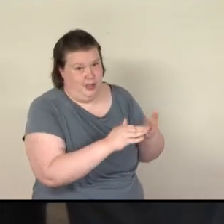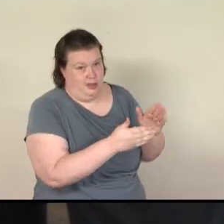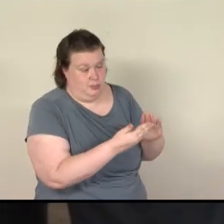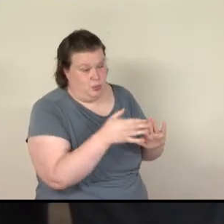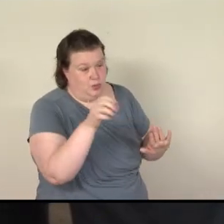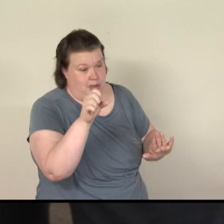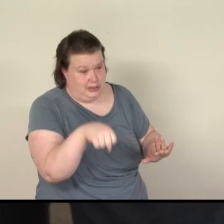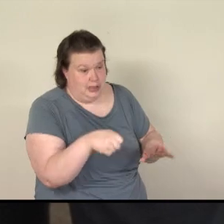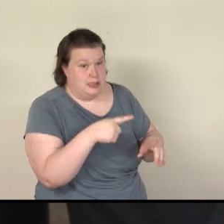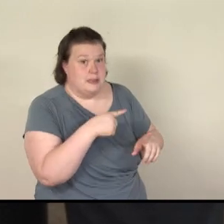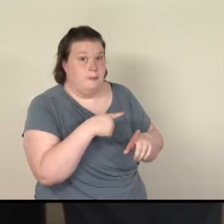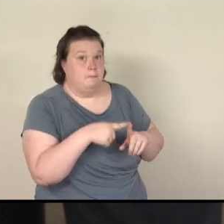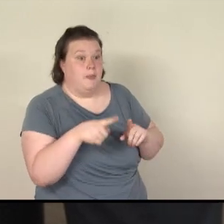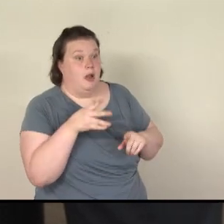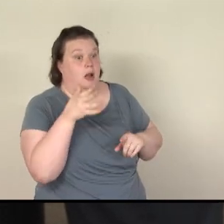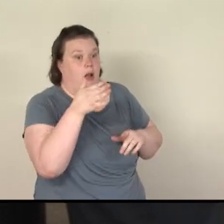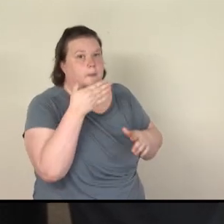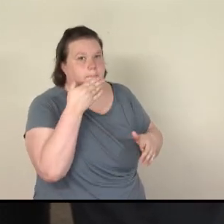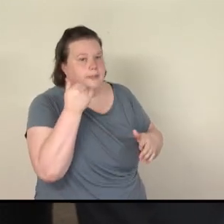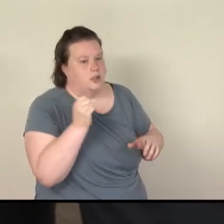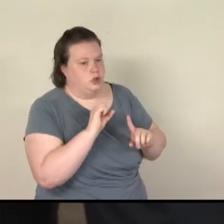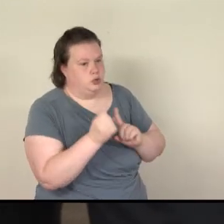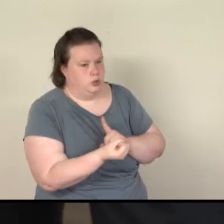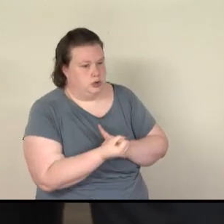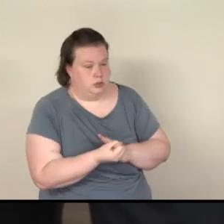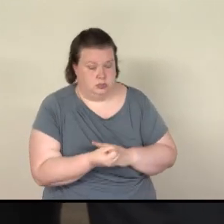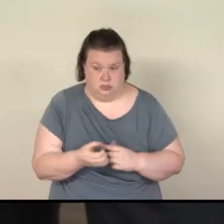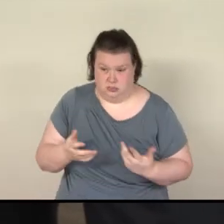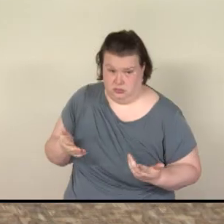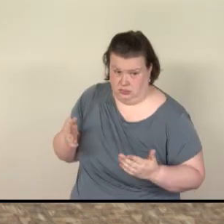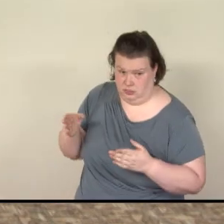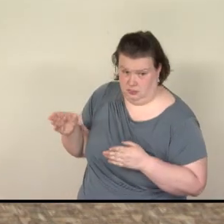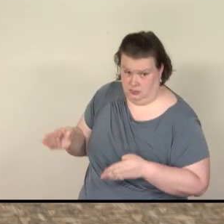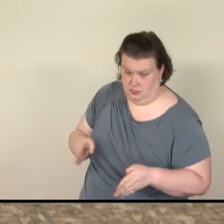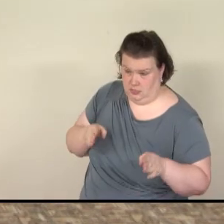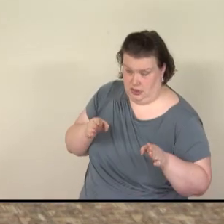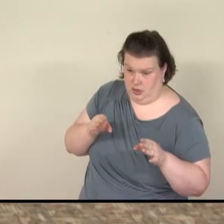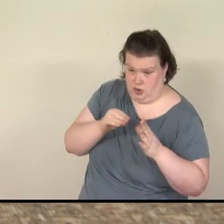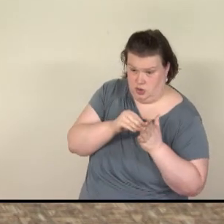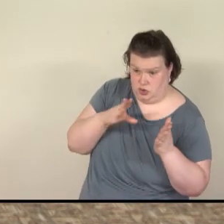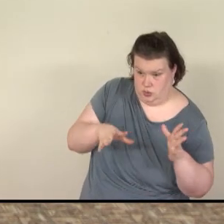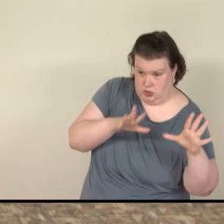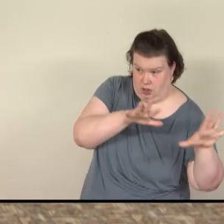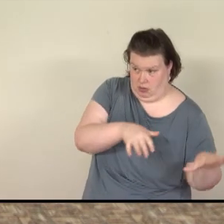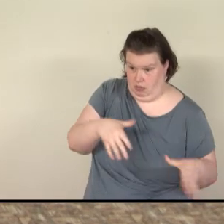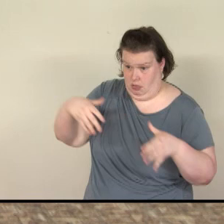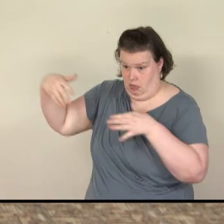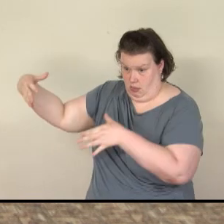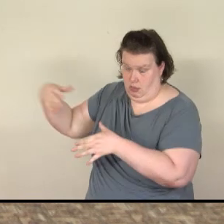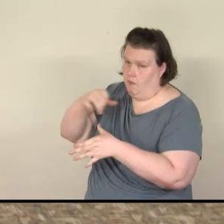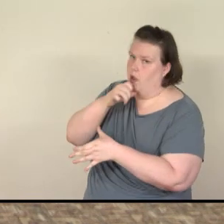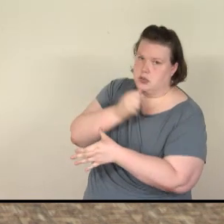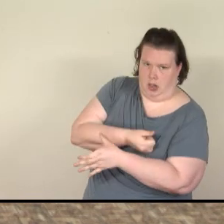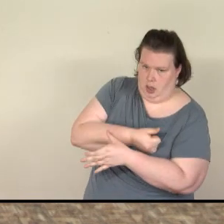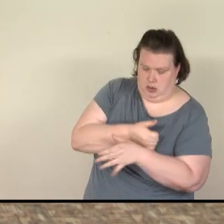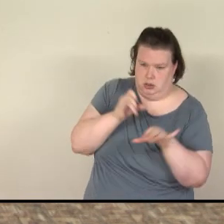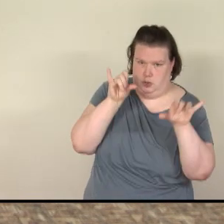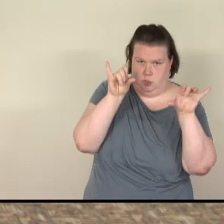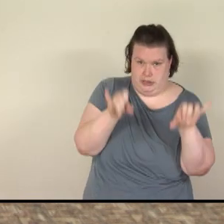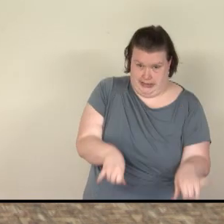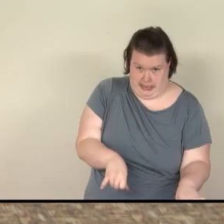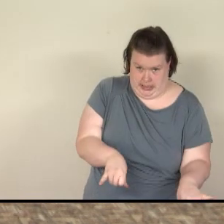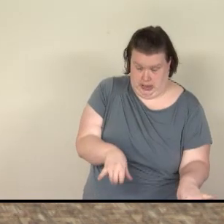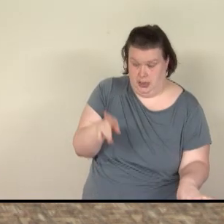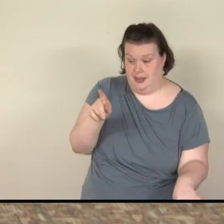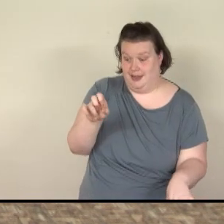with a better situation. So we're not planning to move the students out of South Waco Elementary like